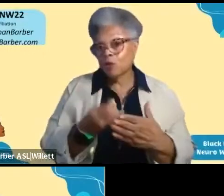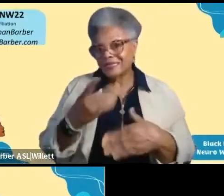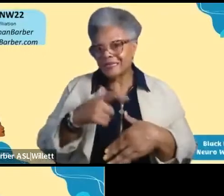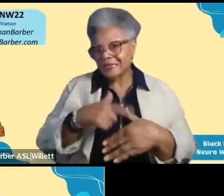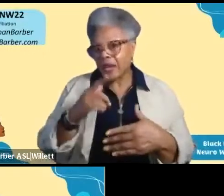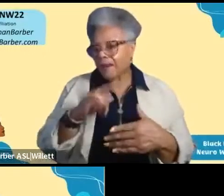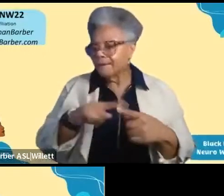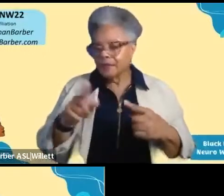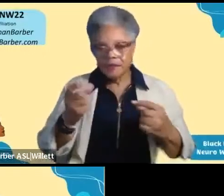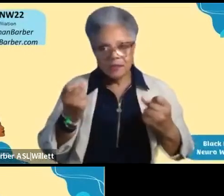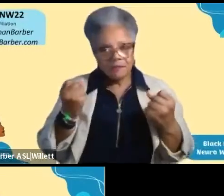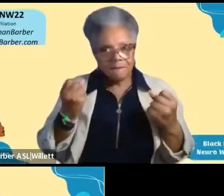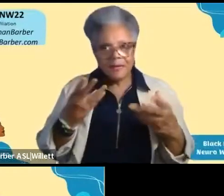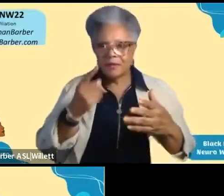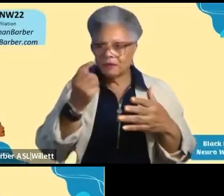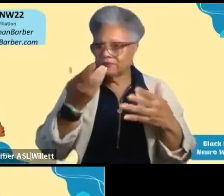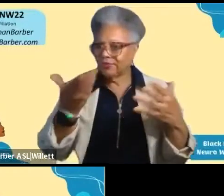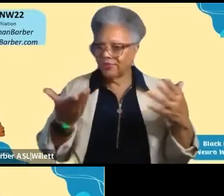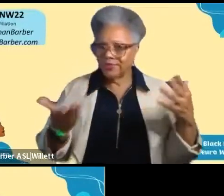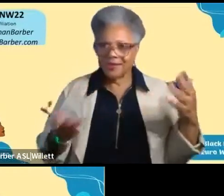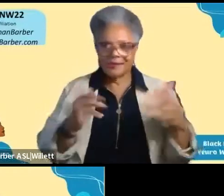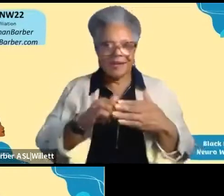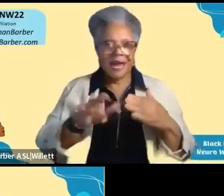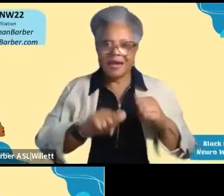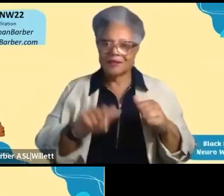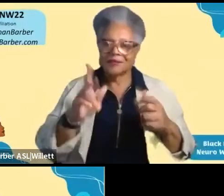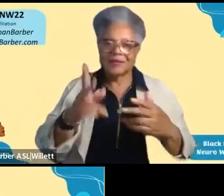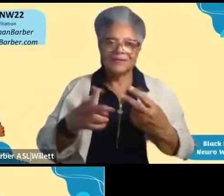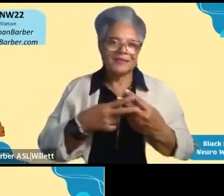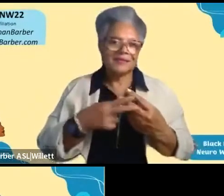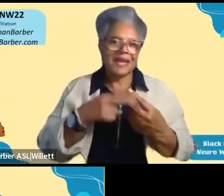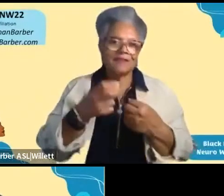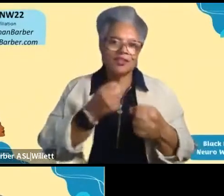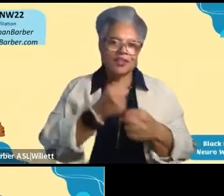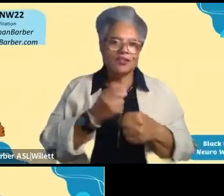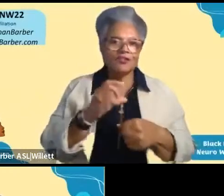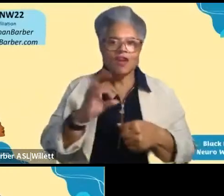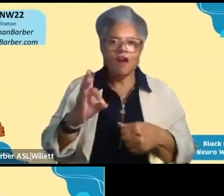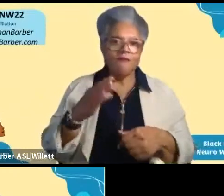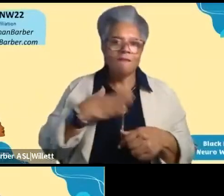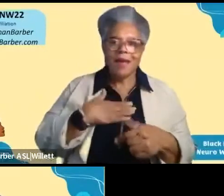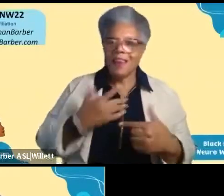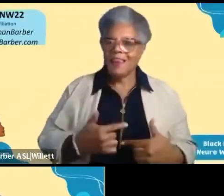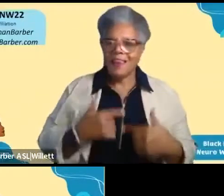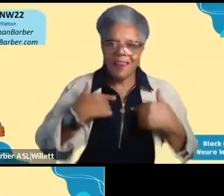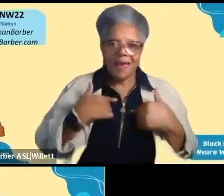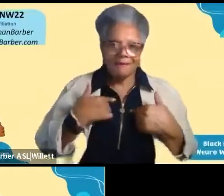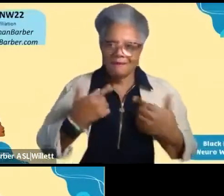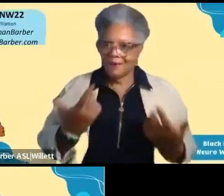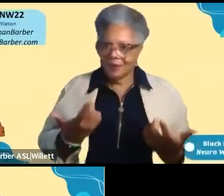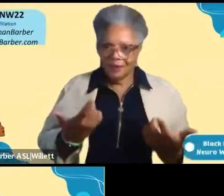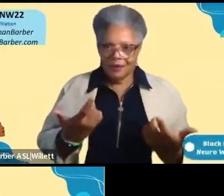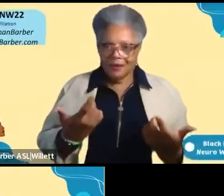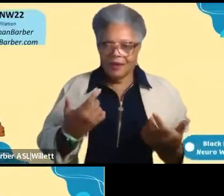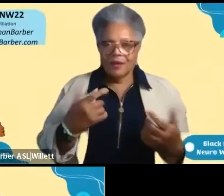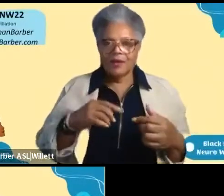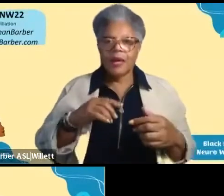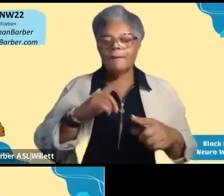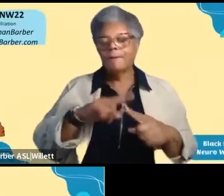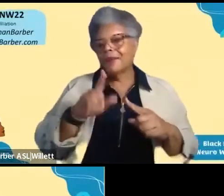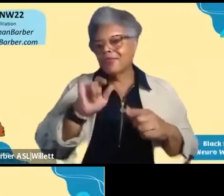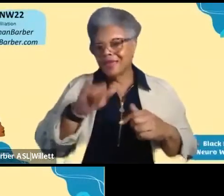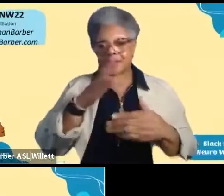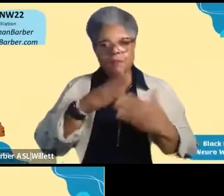There's many of those things where I could basically have saved years off my life. But it's part of the journey, I